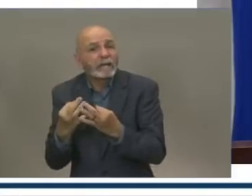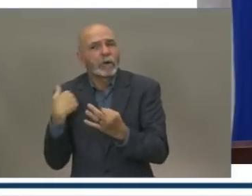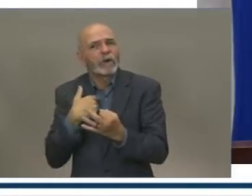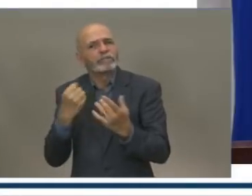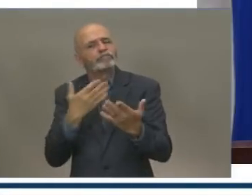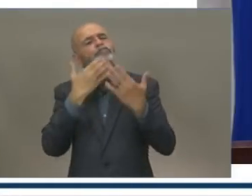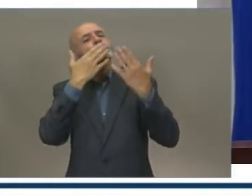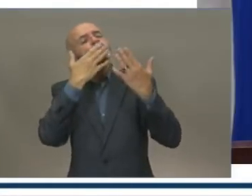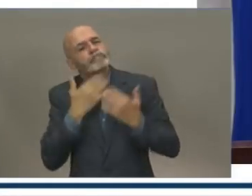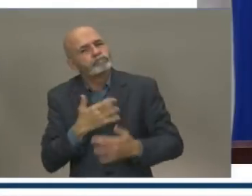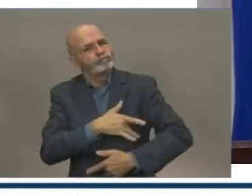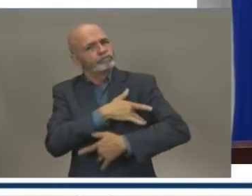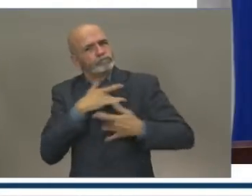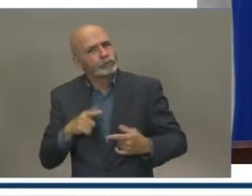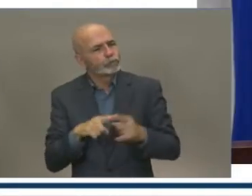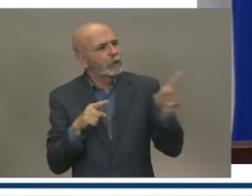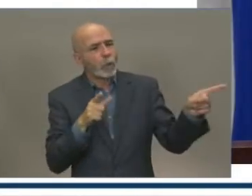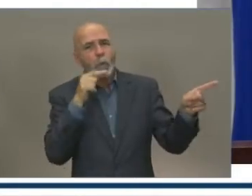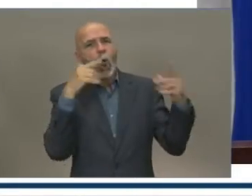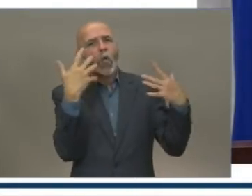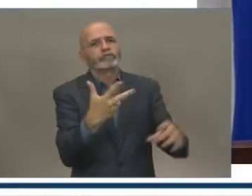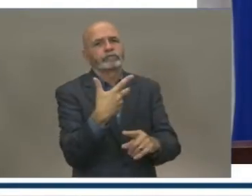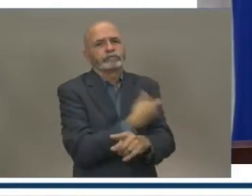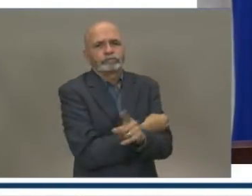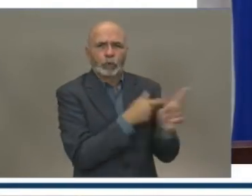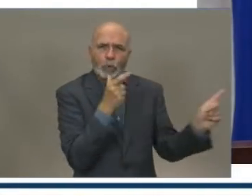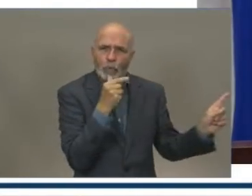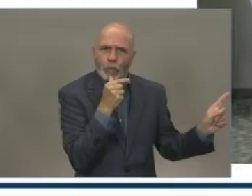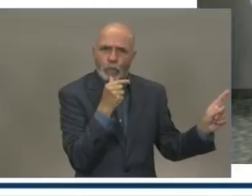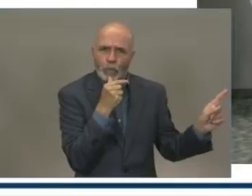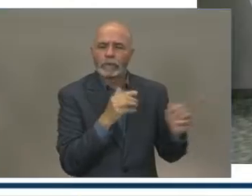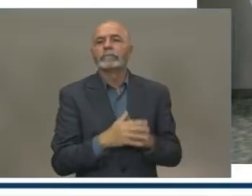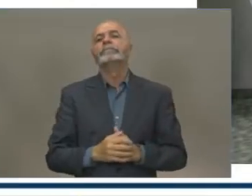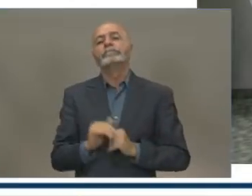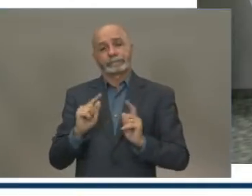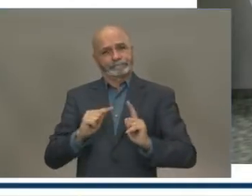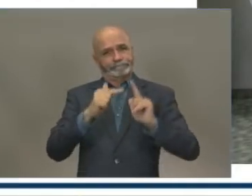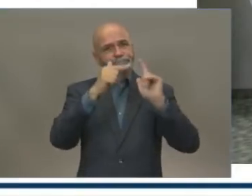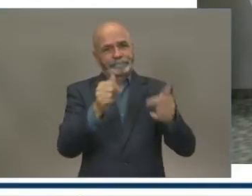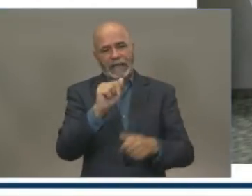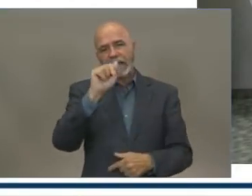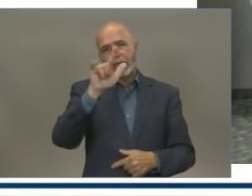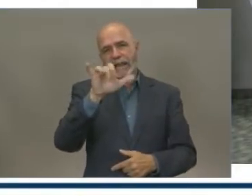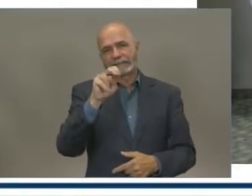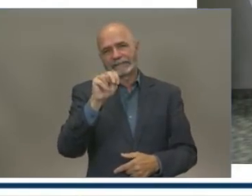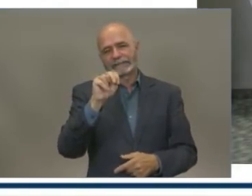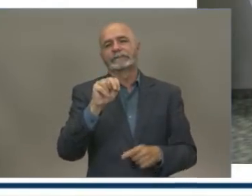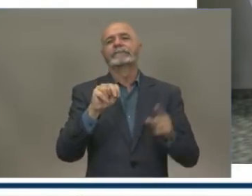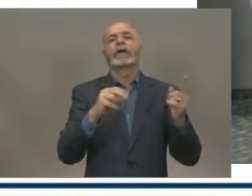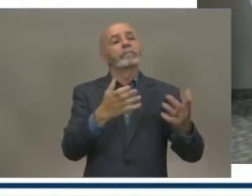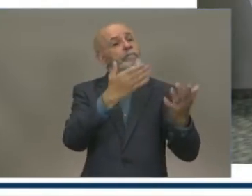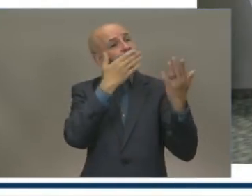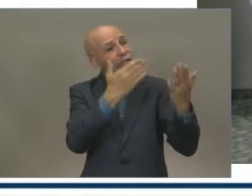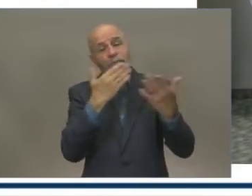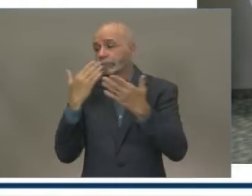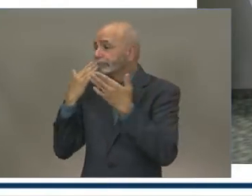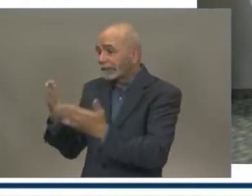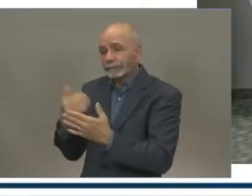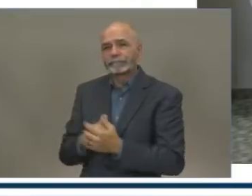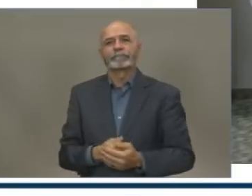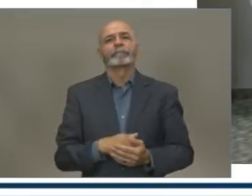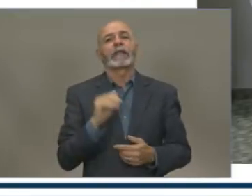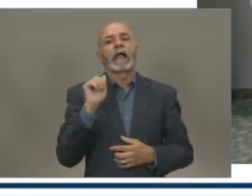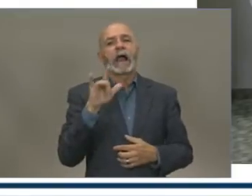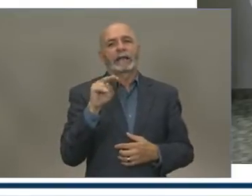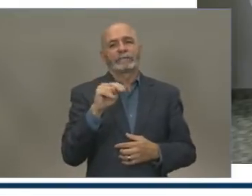providing the vaccine for you. Alyson. Thank you, Dr. Strang and Premier. So I'd like to provide an update